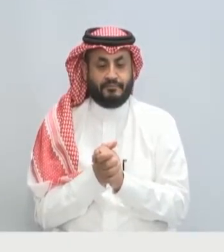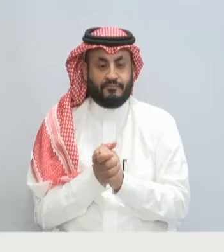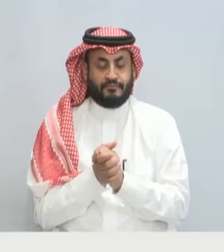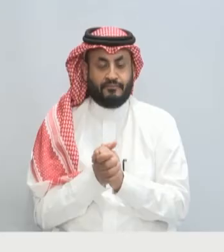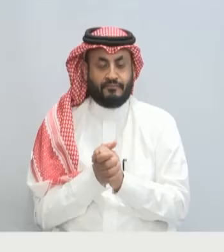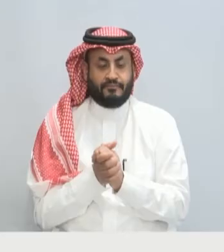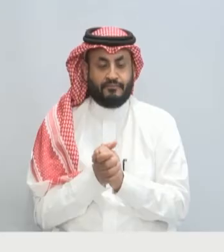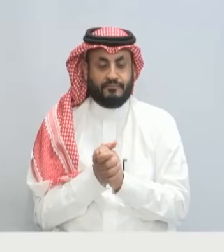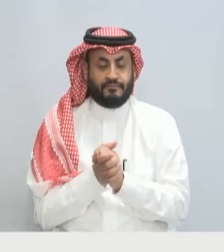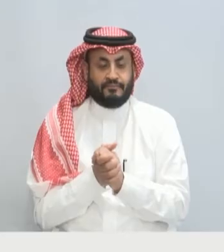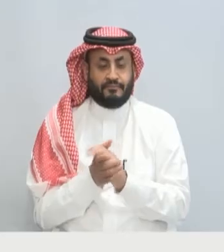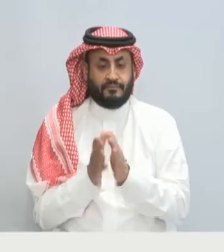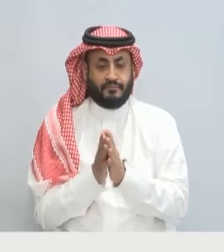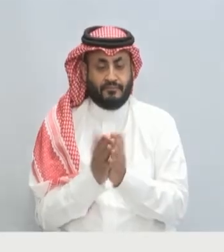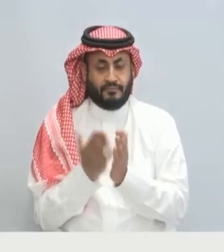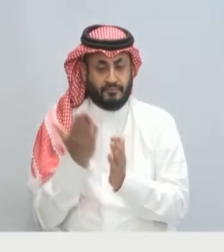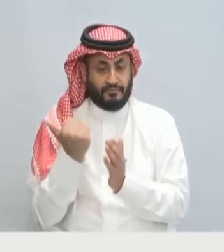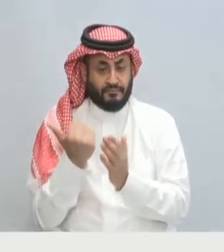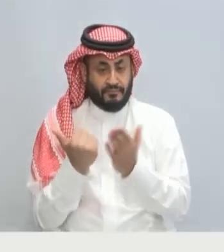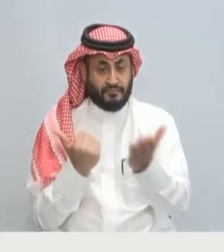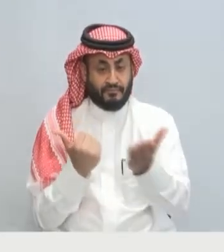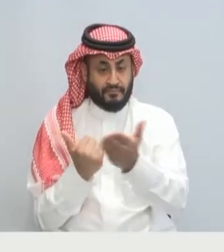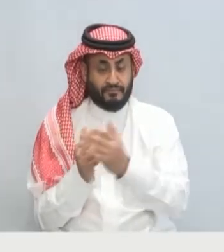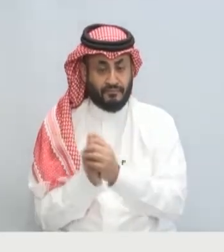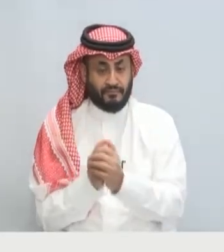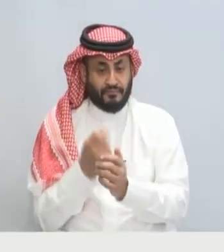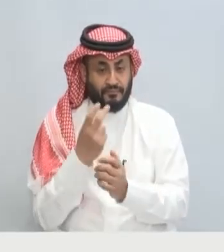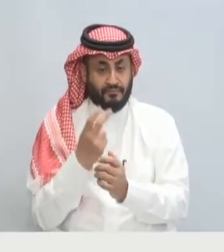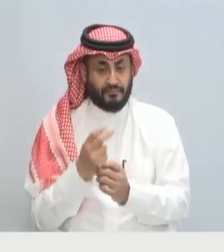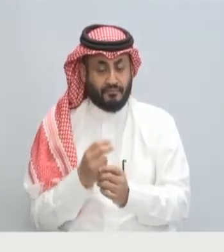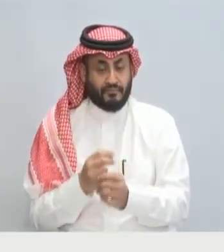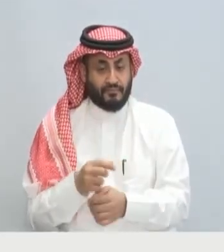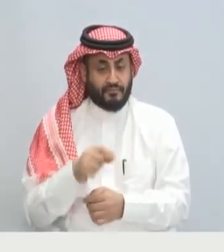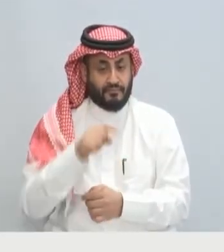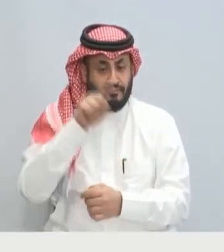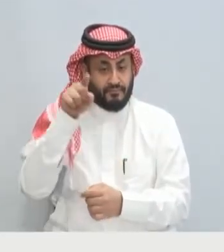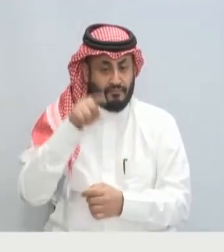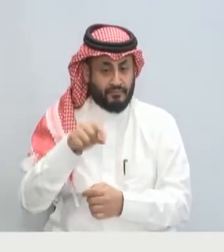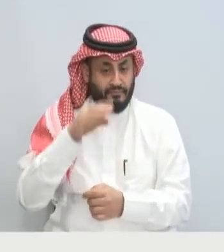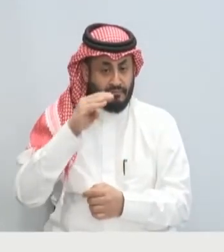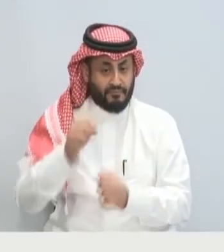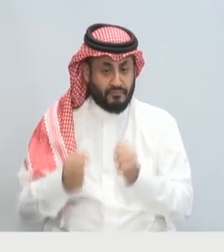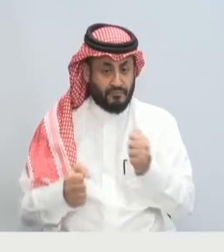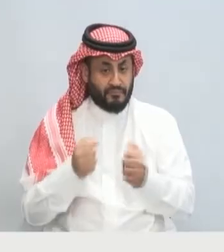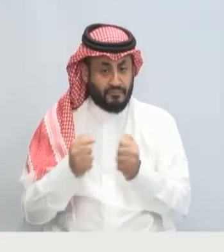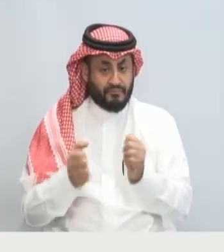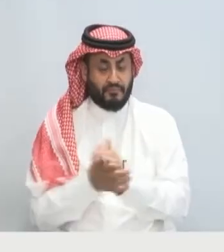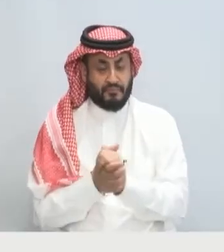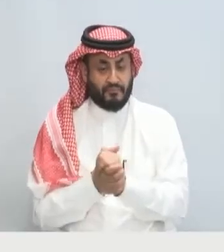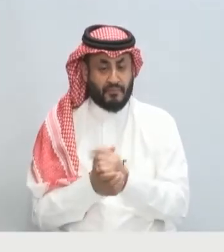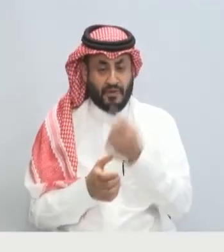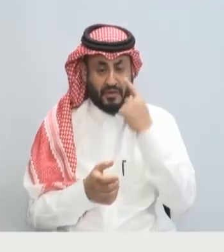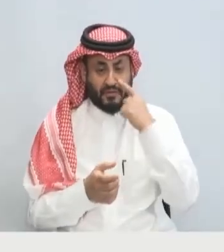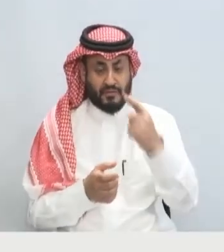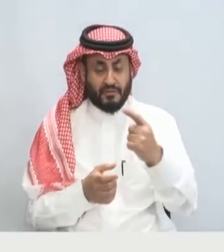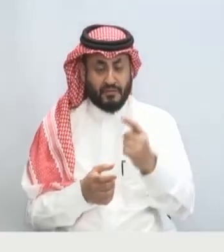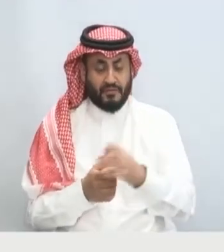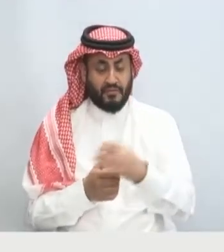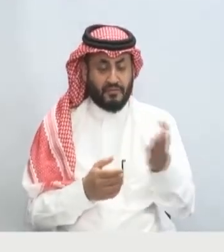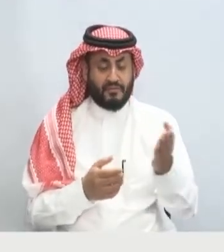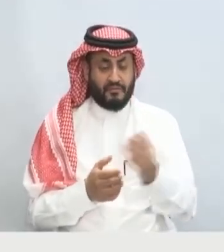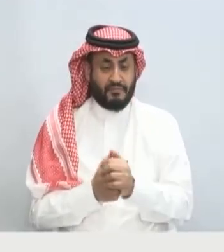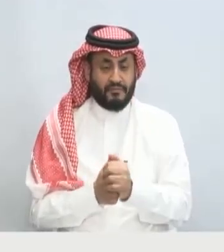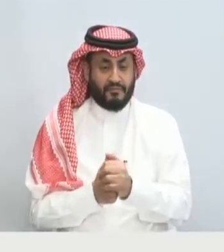Now, on page 15, we have ask and answer game, where we're going to see the questions